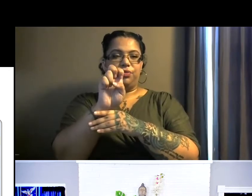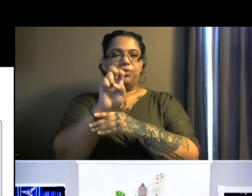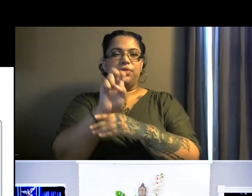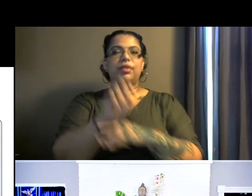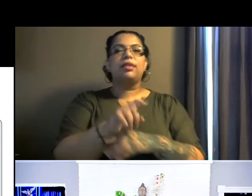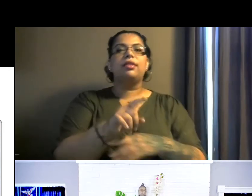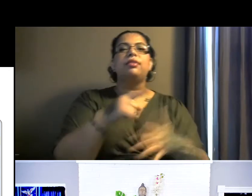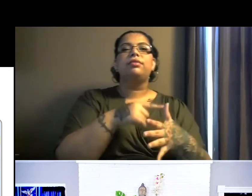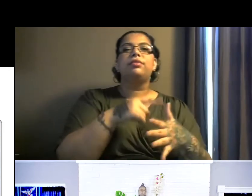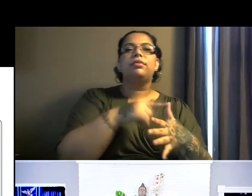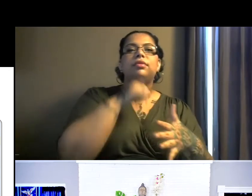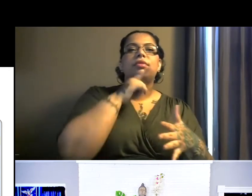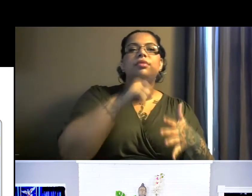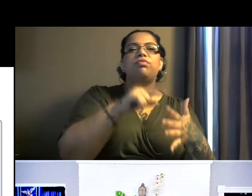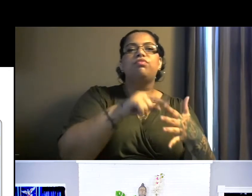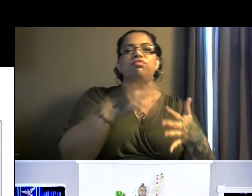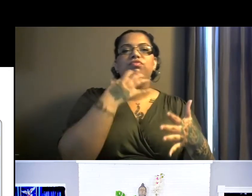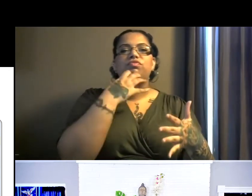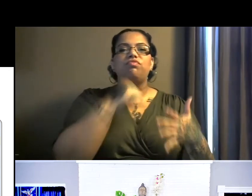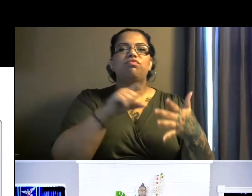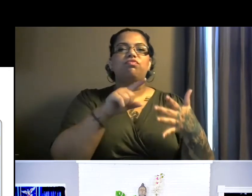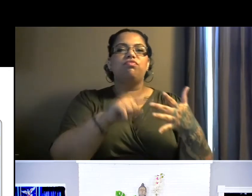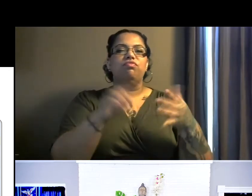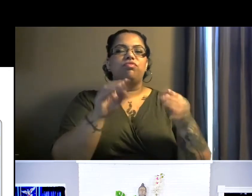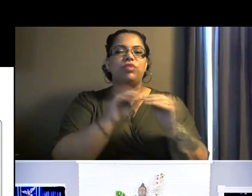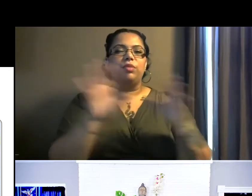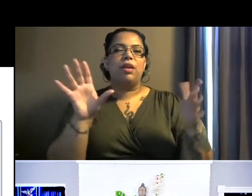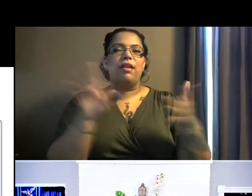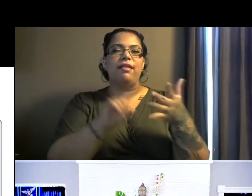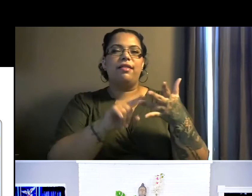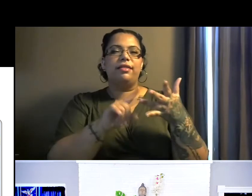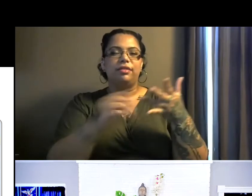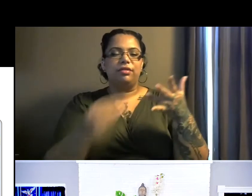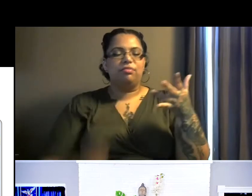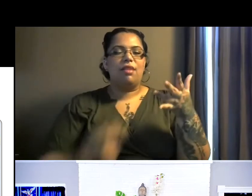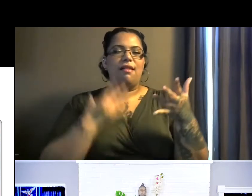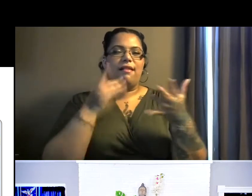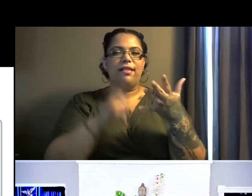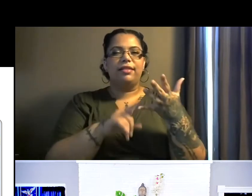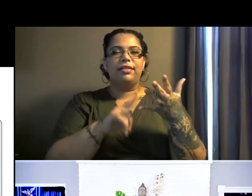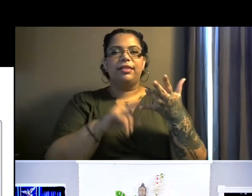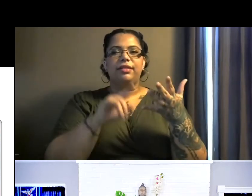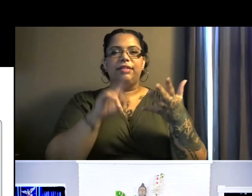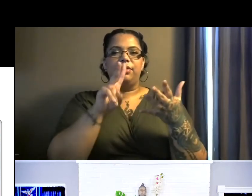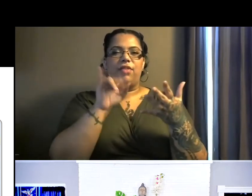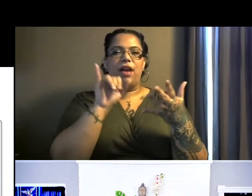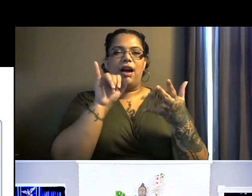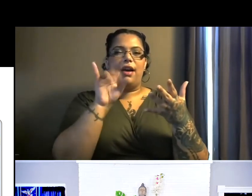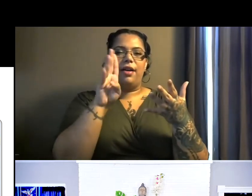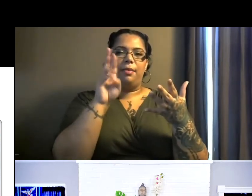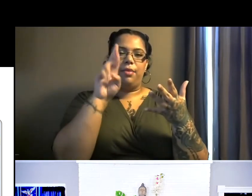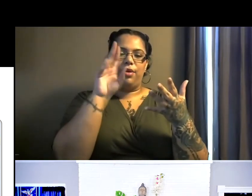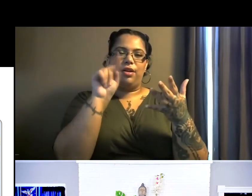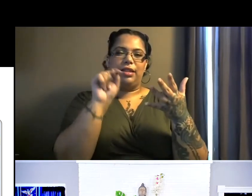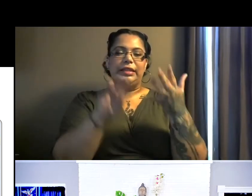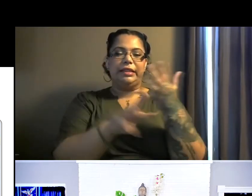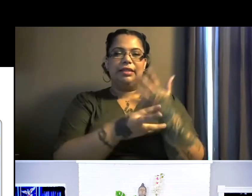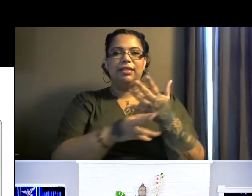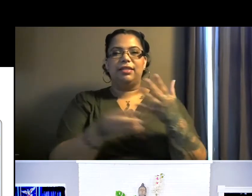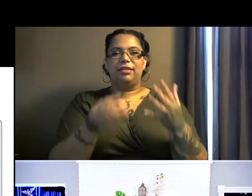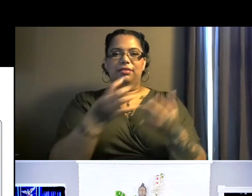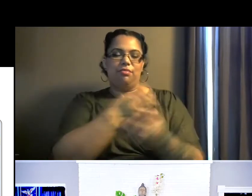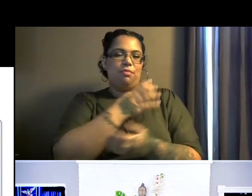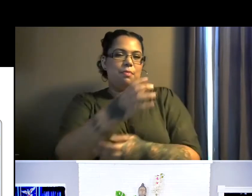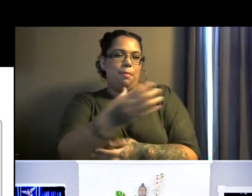authentic, compassionate, transparent, inspired, vibrant, and empowered member